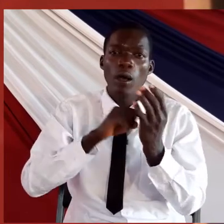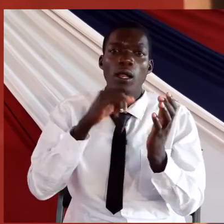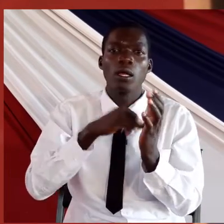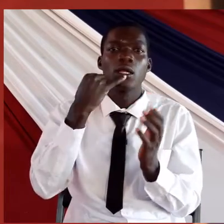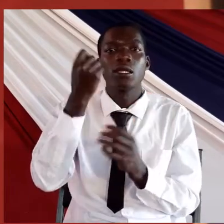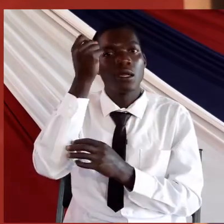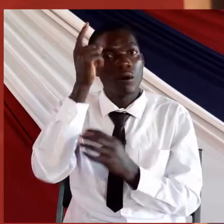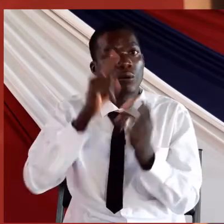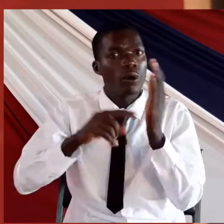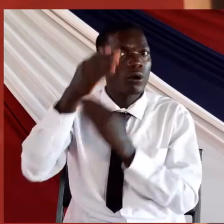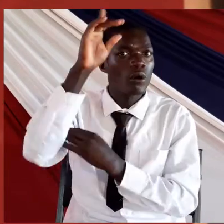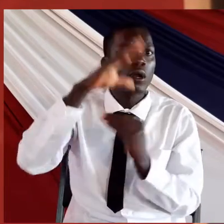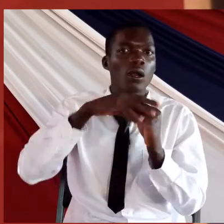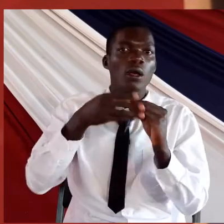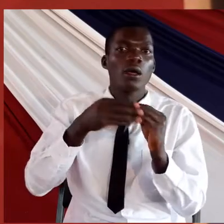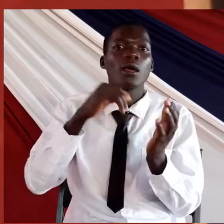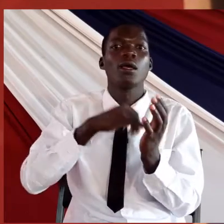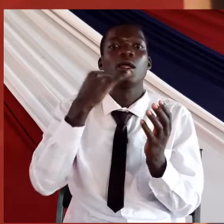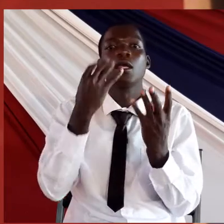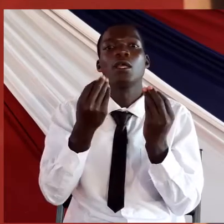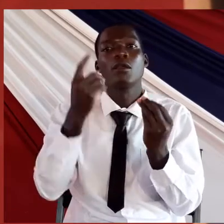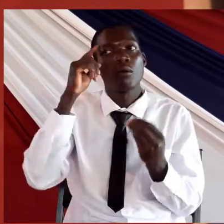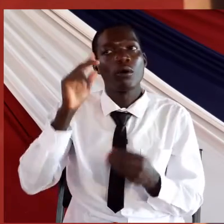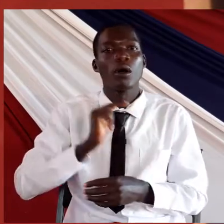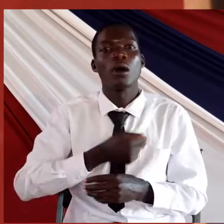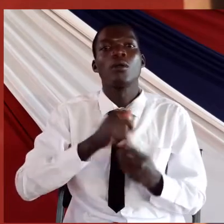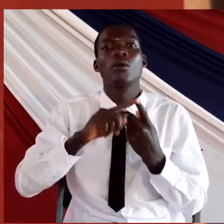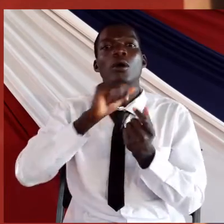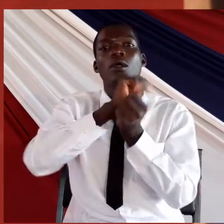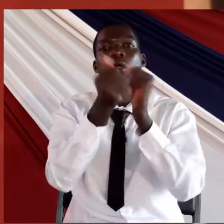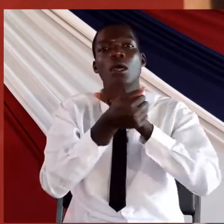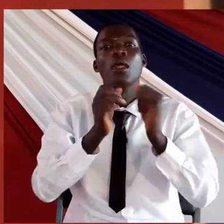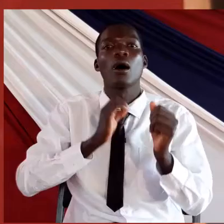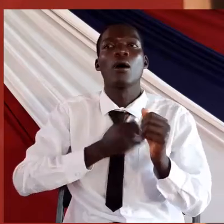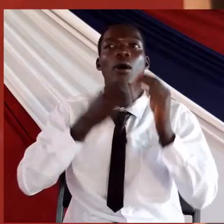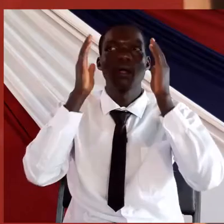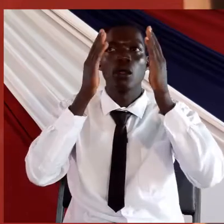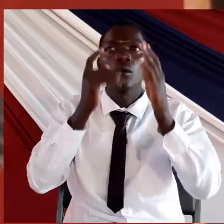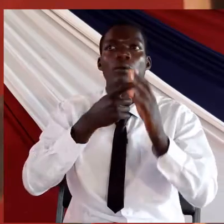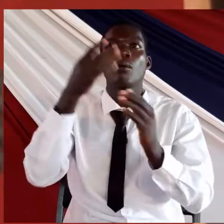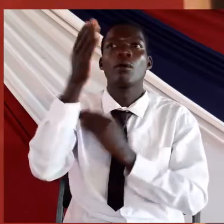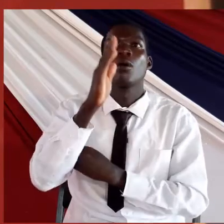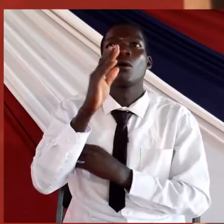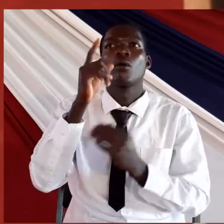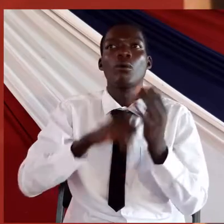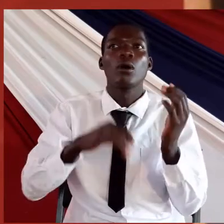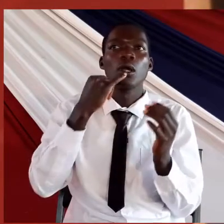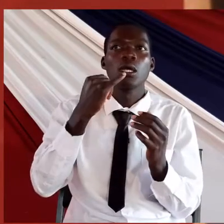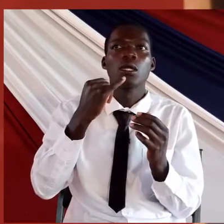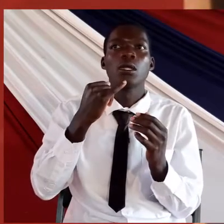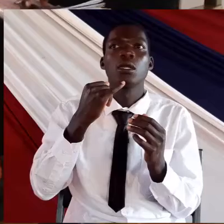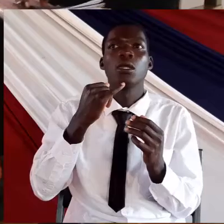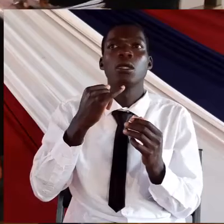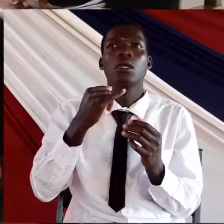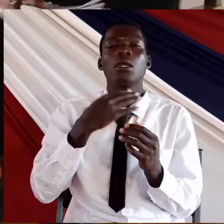God has created, then it is very easy for us to turn our attention from God to what he has created.